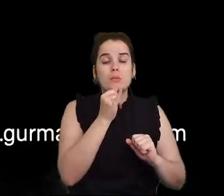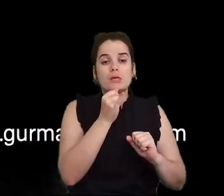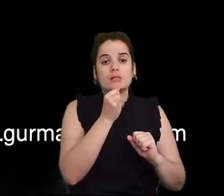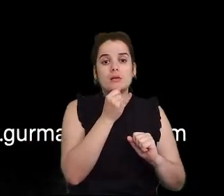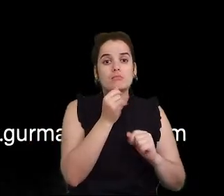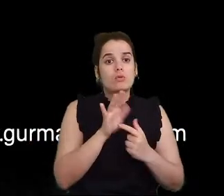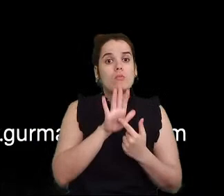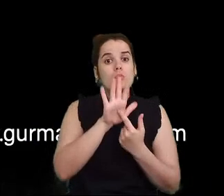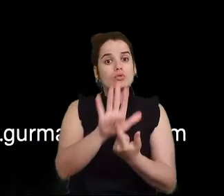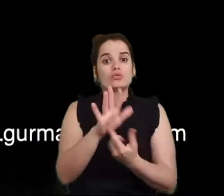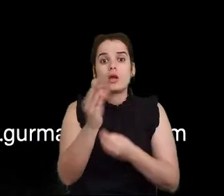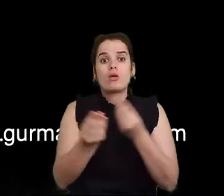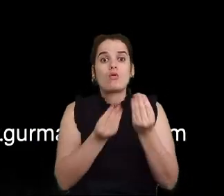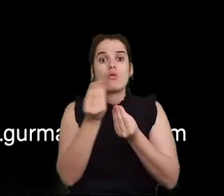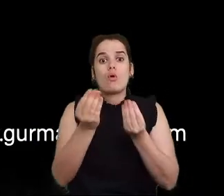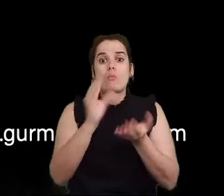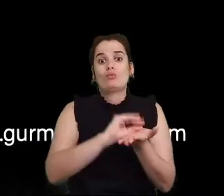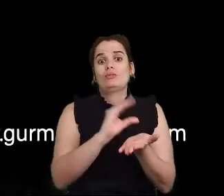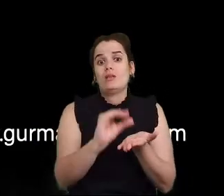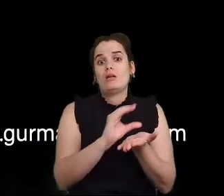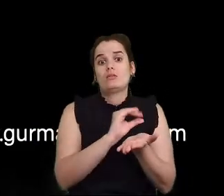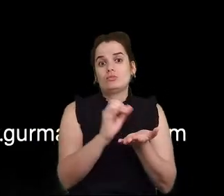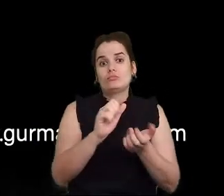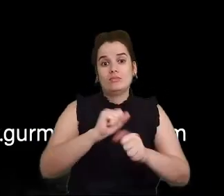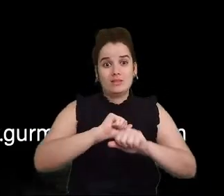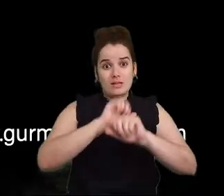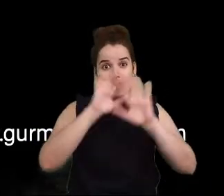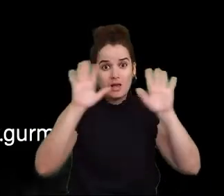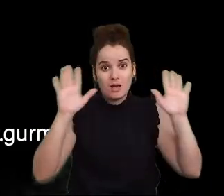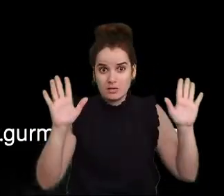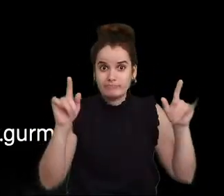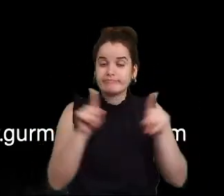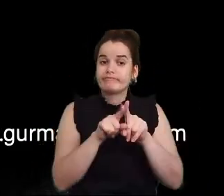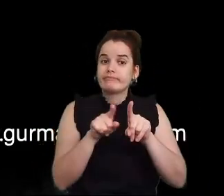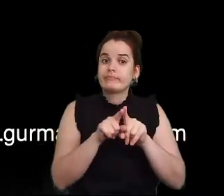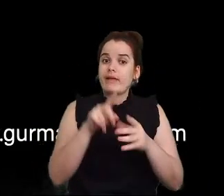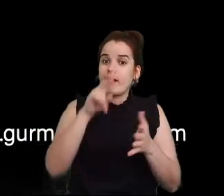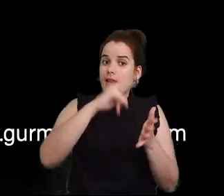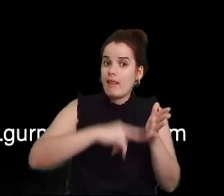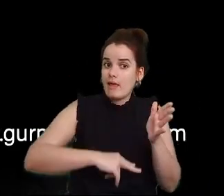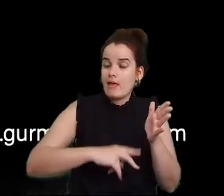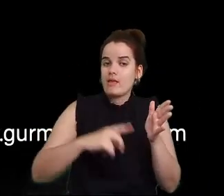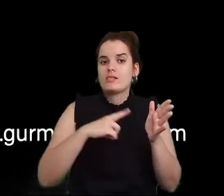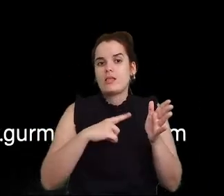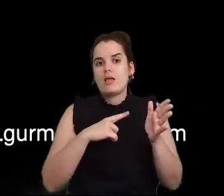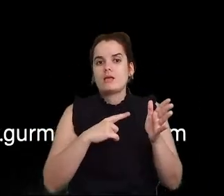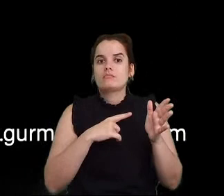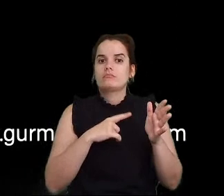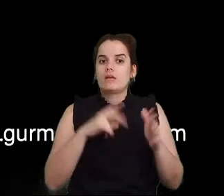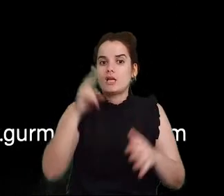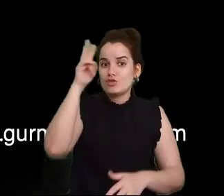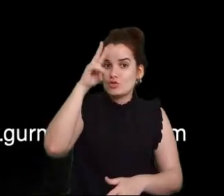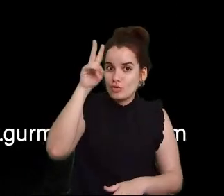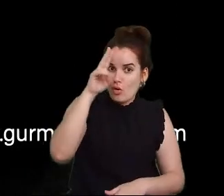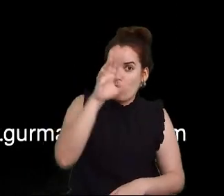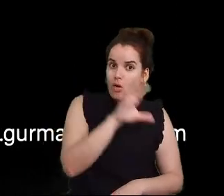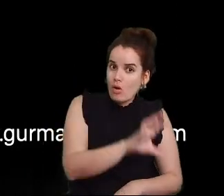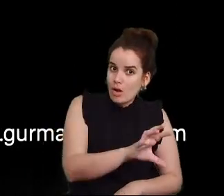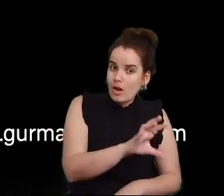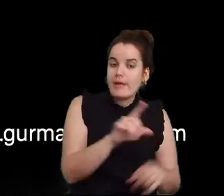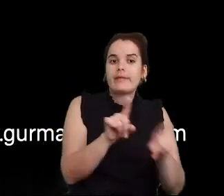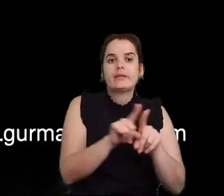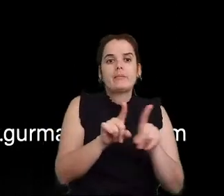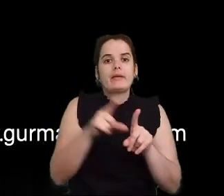to recap, you have your stories, and on the other side, you have dashboards. On one hand, you have